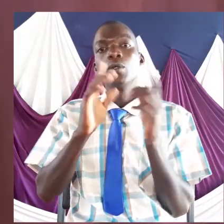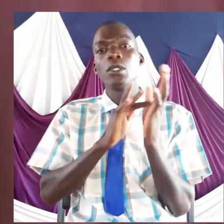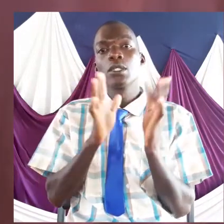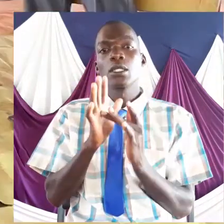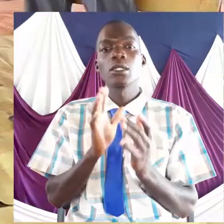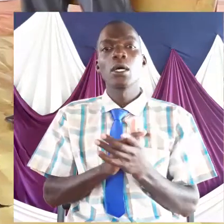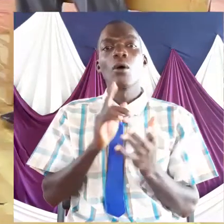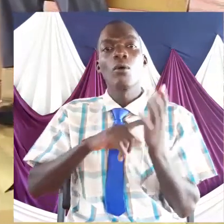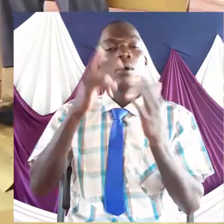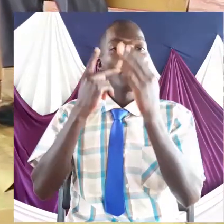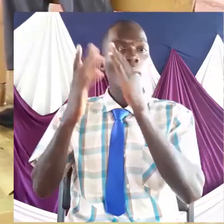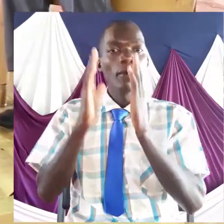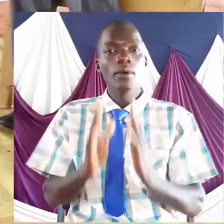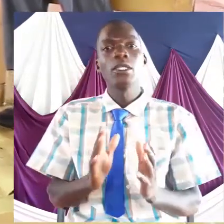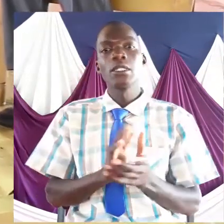is prophecy